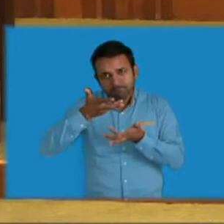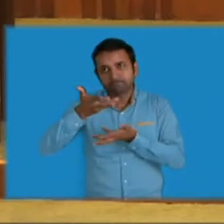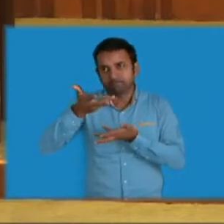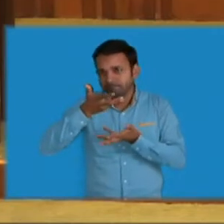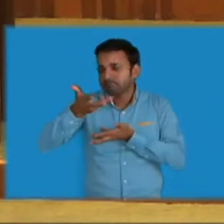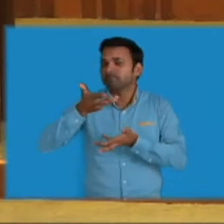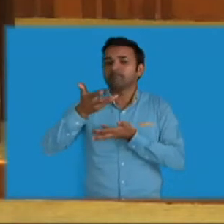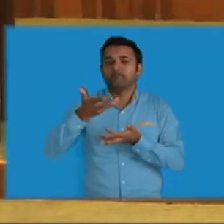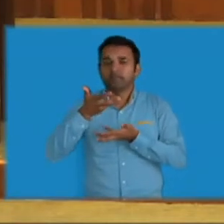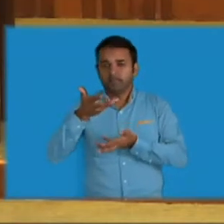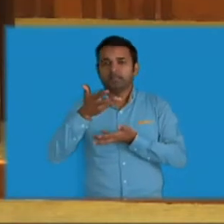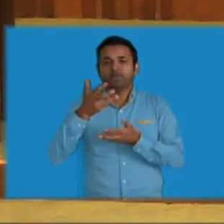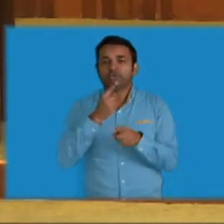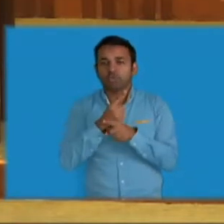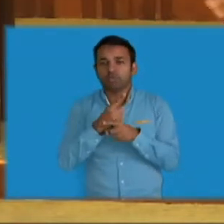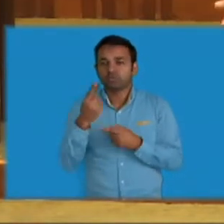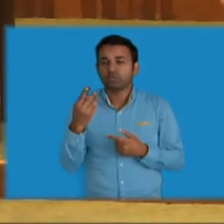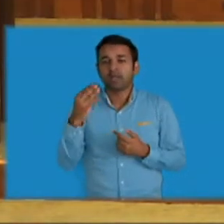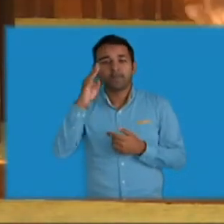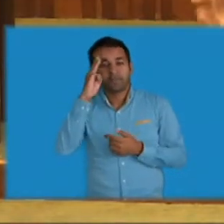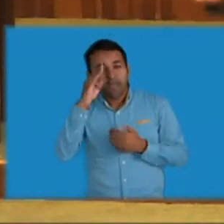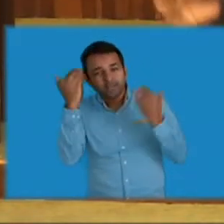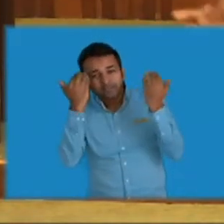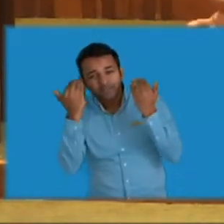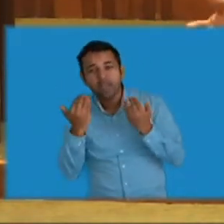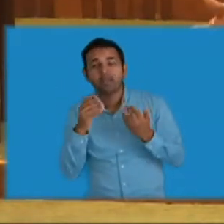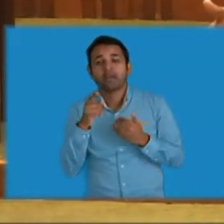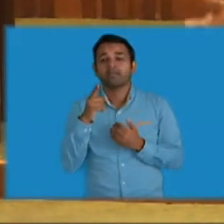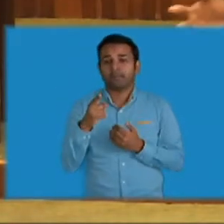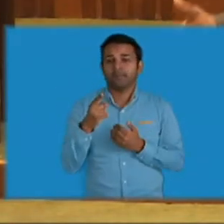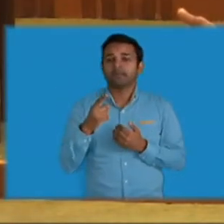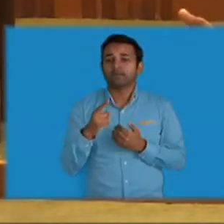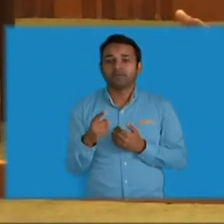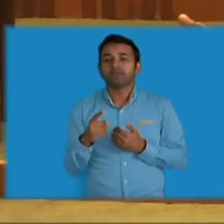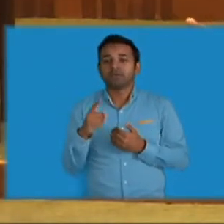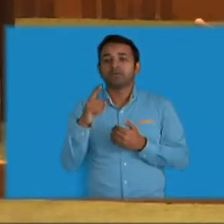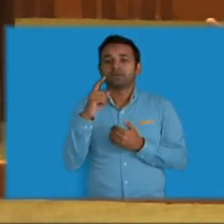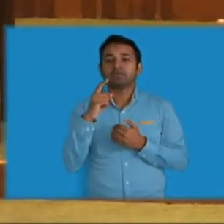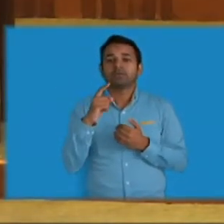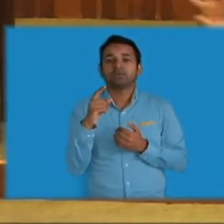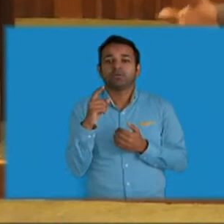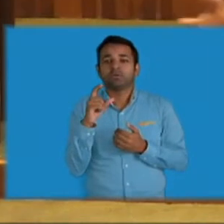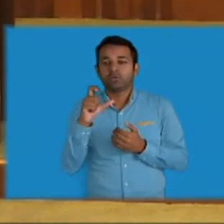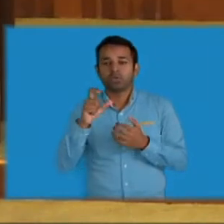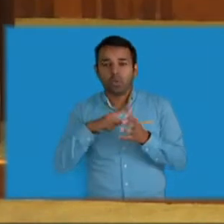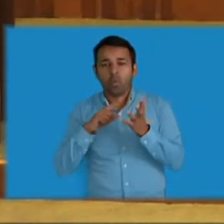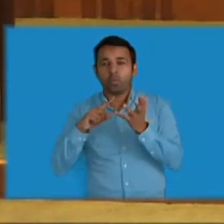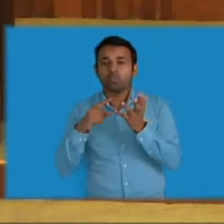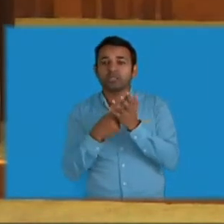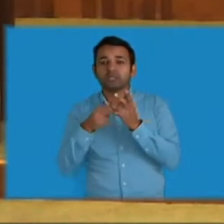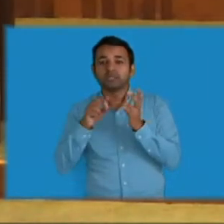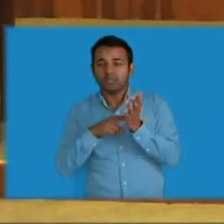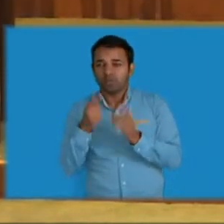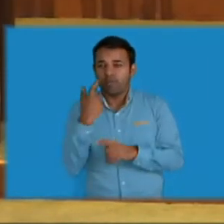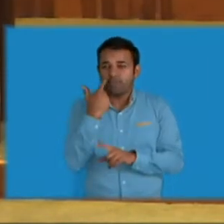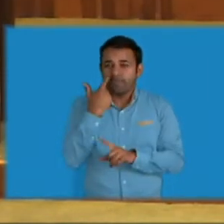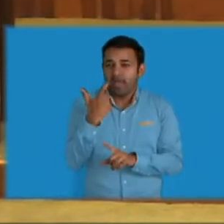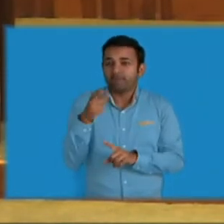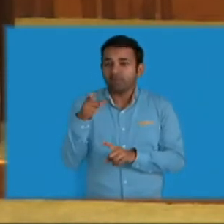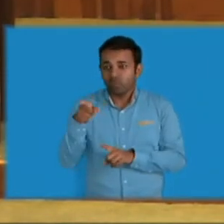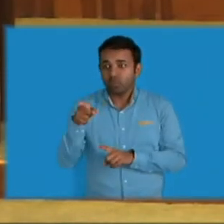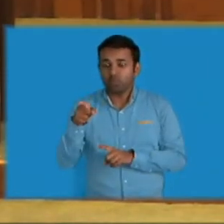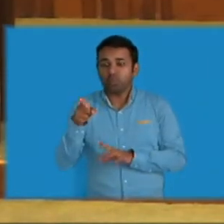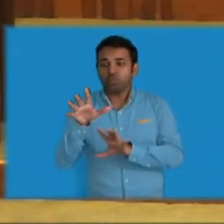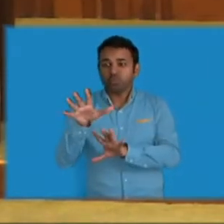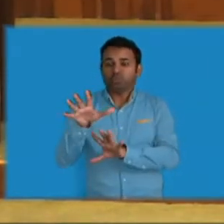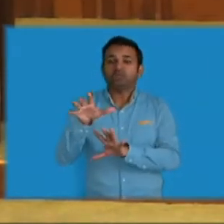I just want to caution, and as I've said this in my writing on COP23 and in Parliament earlier, and I